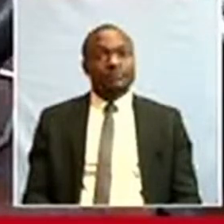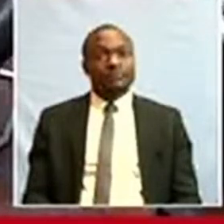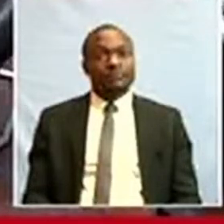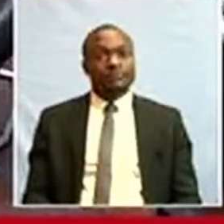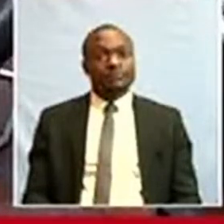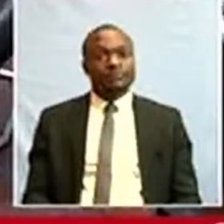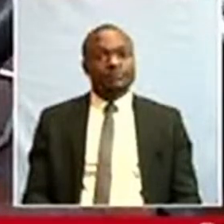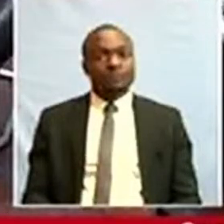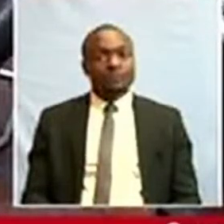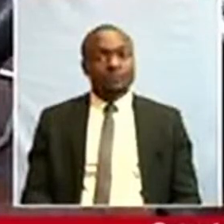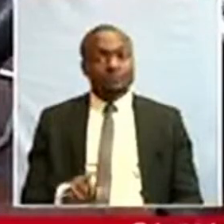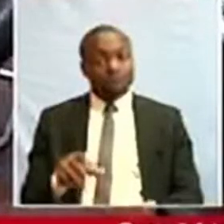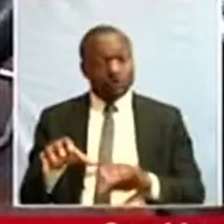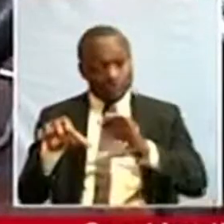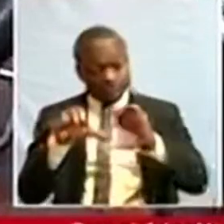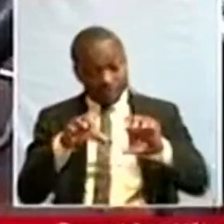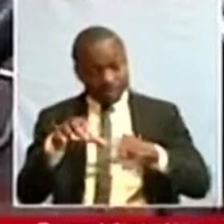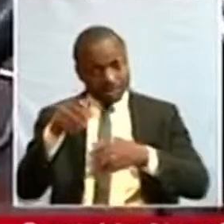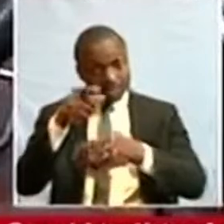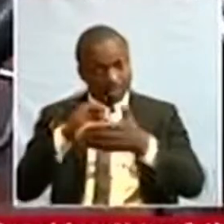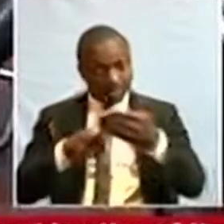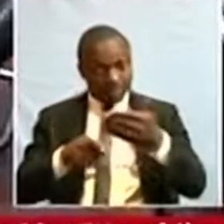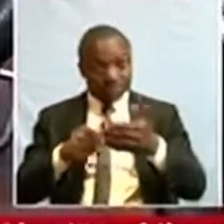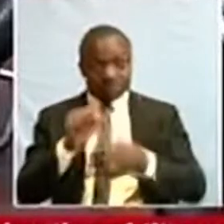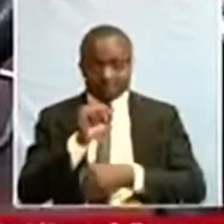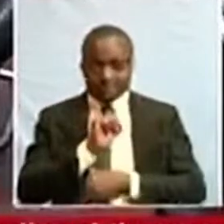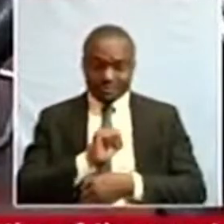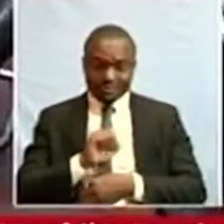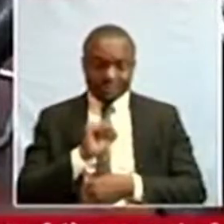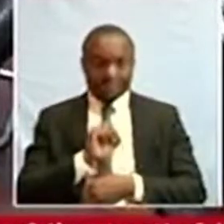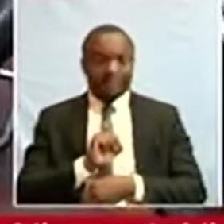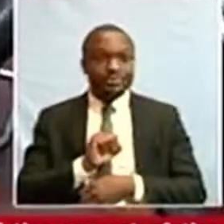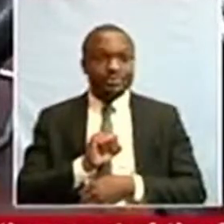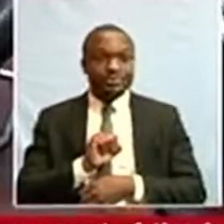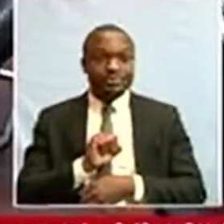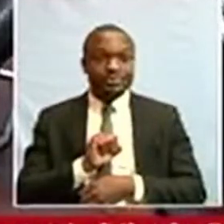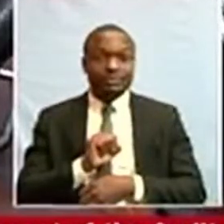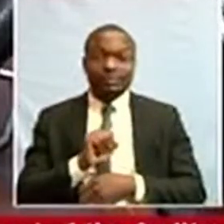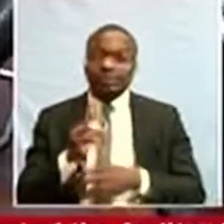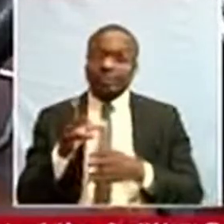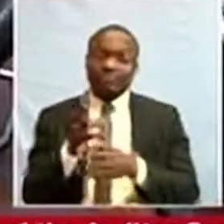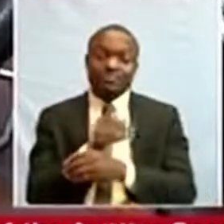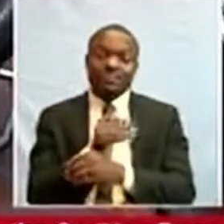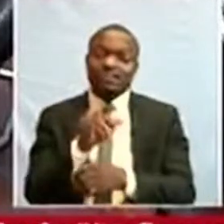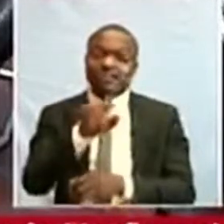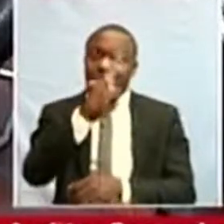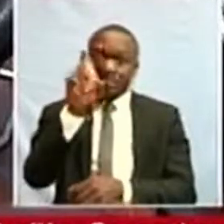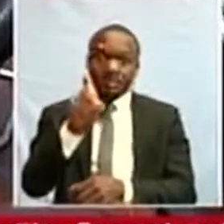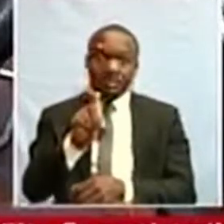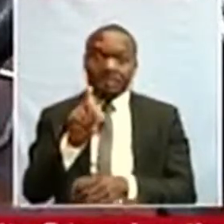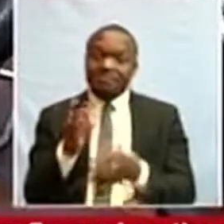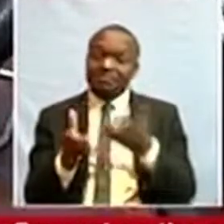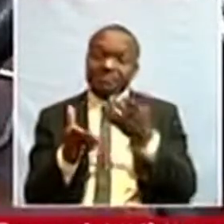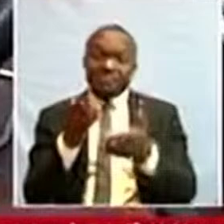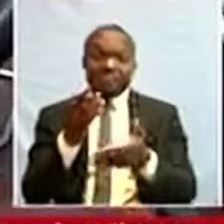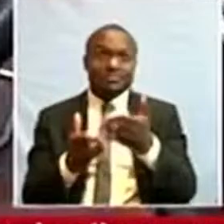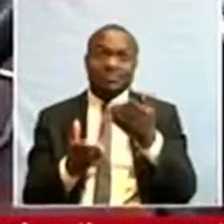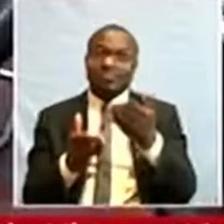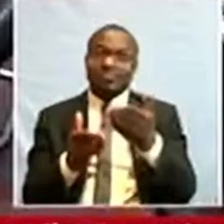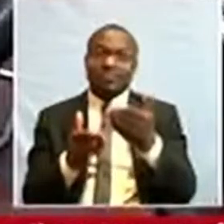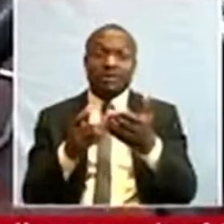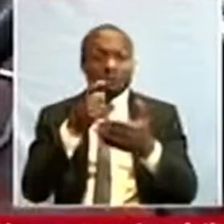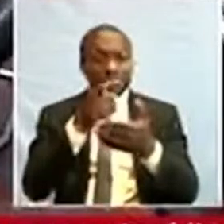What did you do? Sorry, Chair. You can sit. I've missed it again, maybe because I was consulting. I've missed the